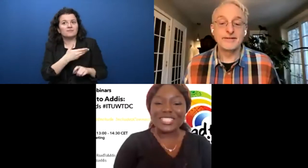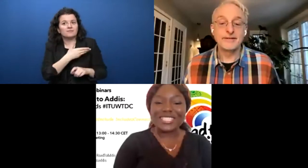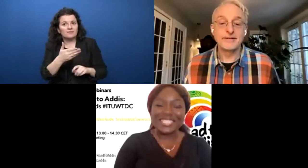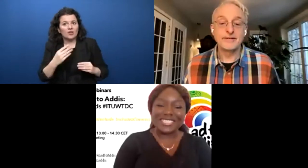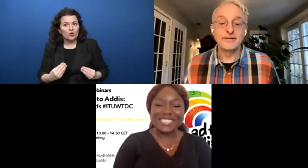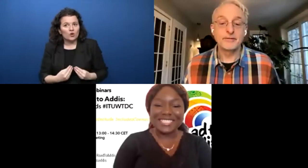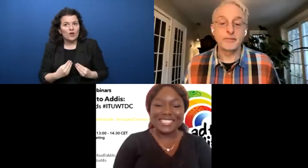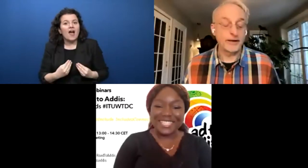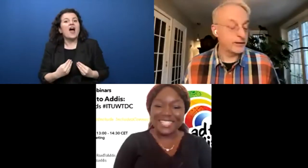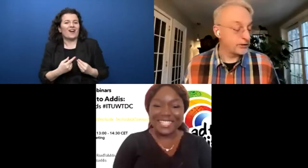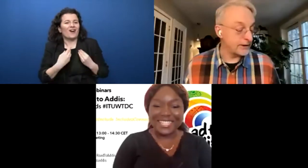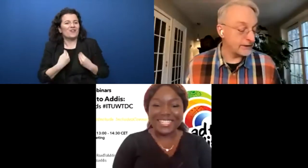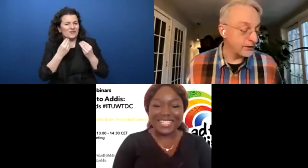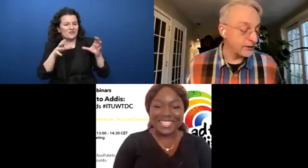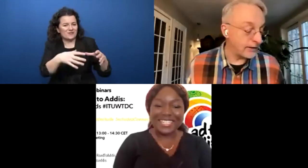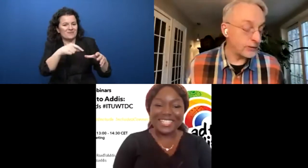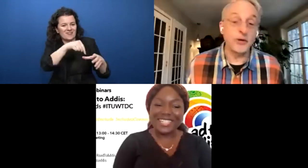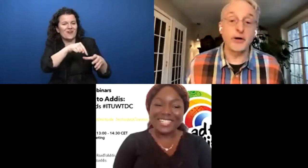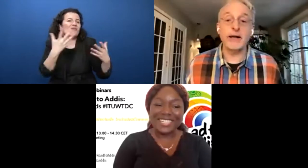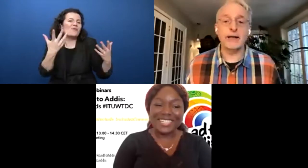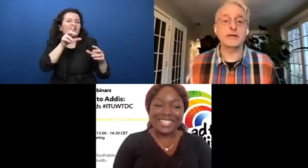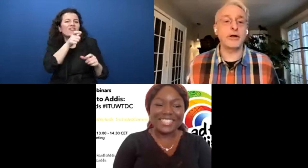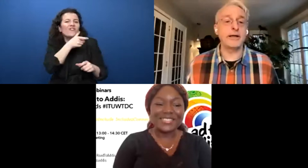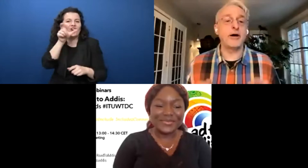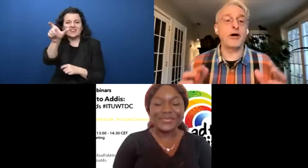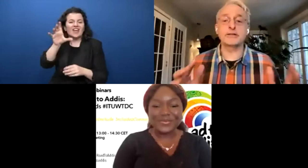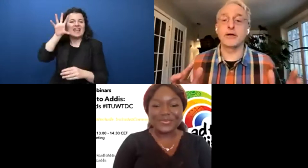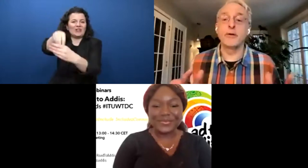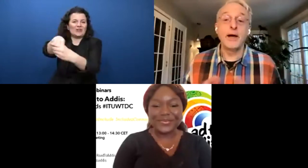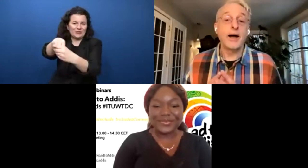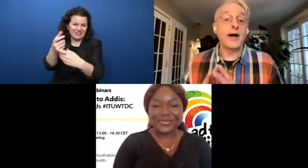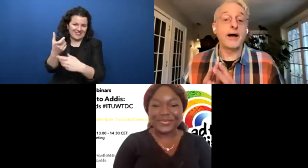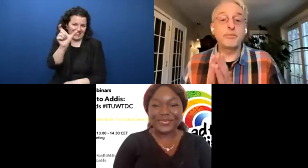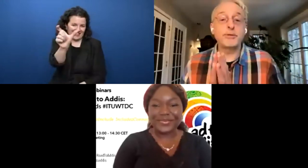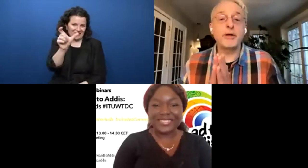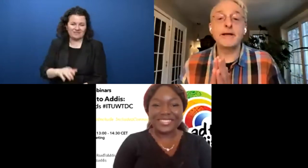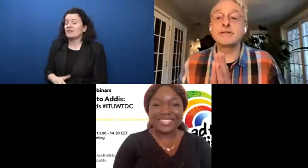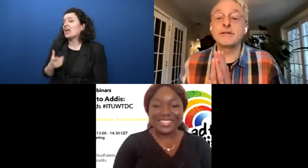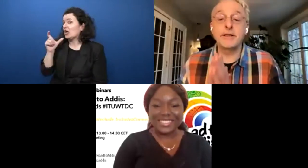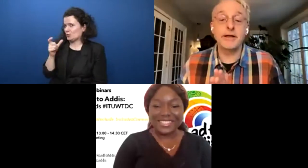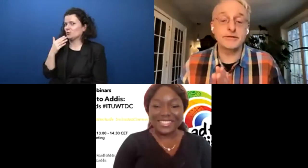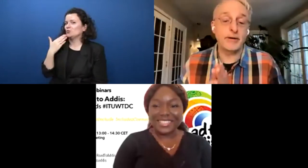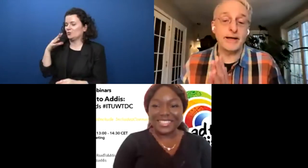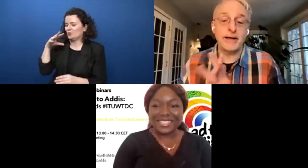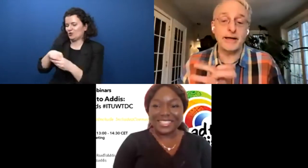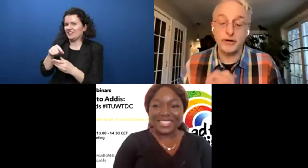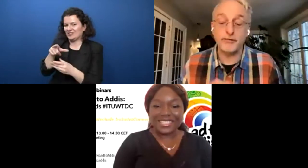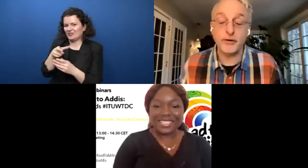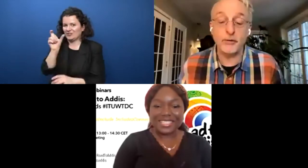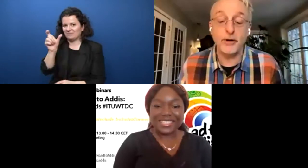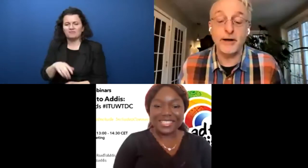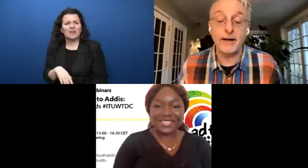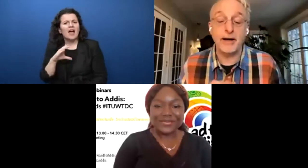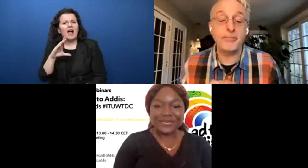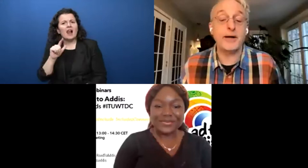inclusion. Inclusion is a very good word. And Claudia also, I hope Claudia is still here so I can ask her